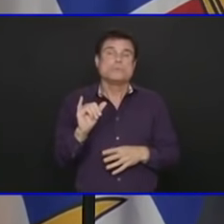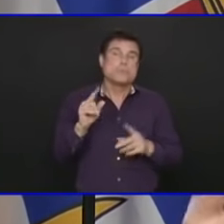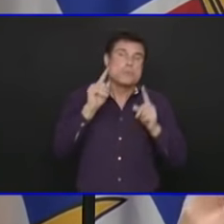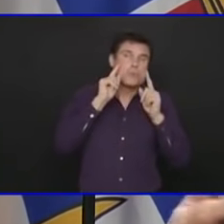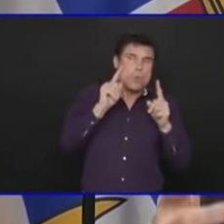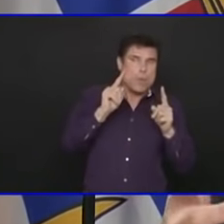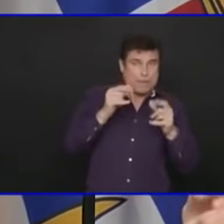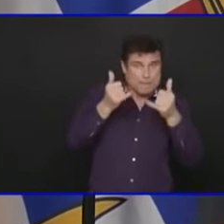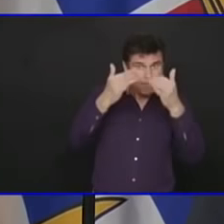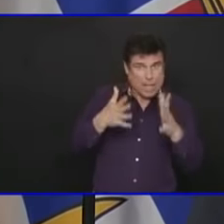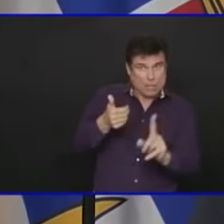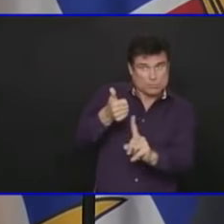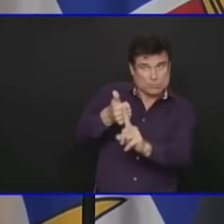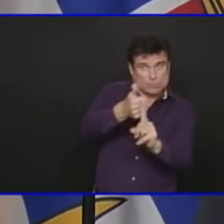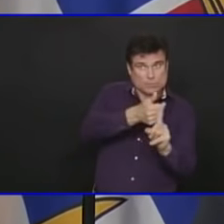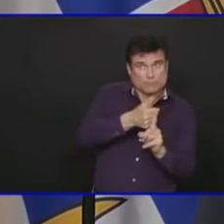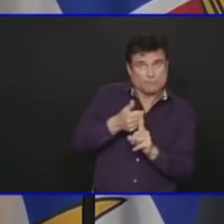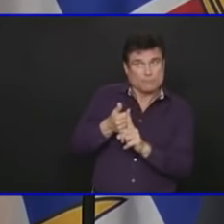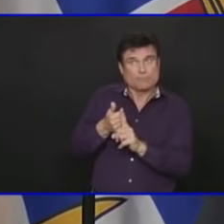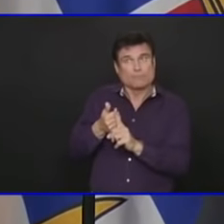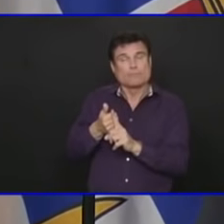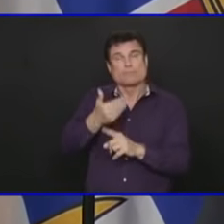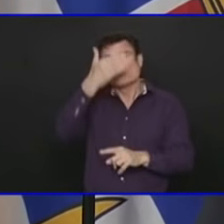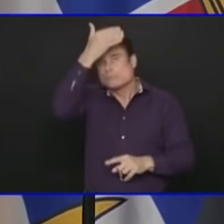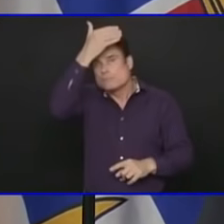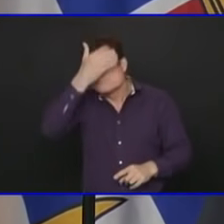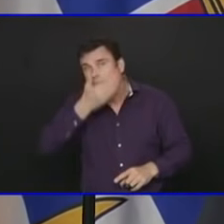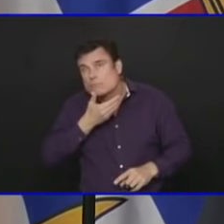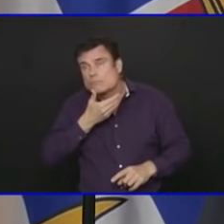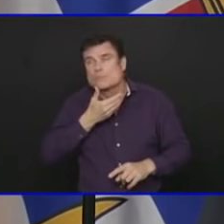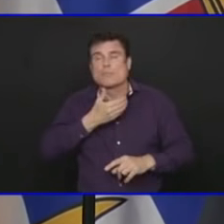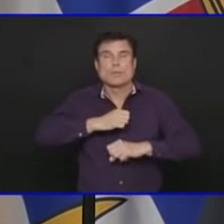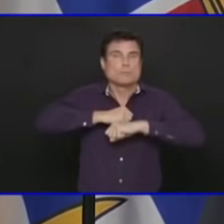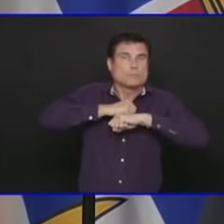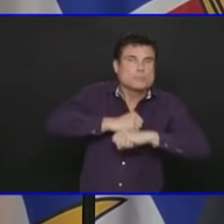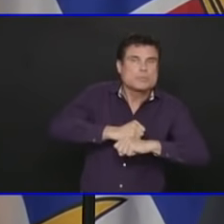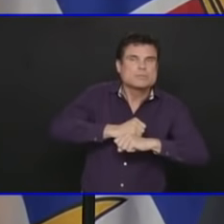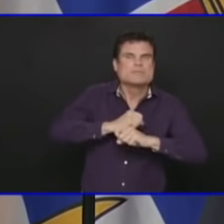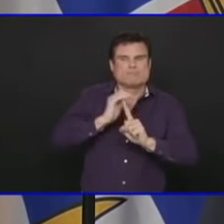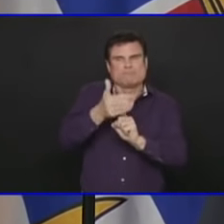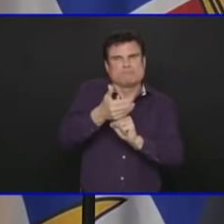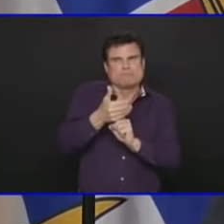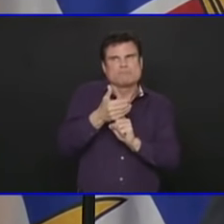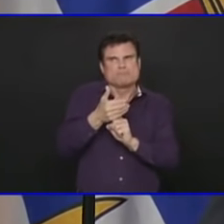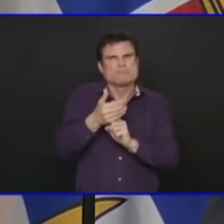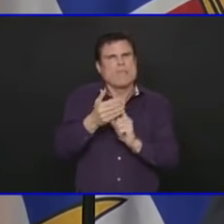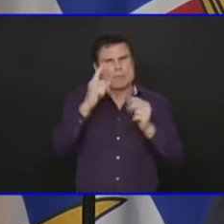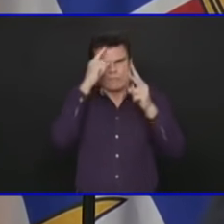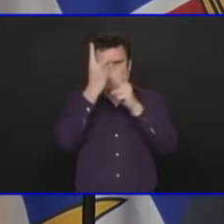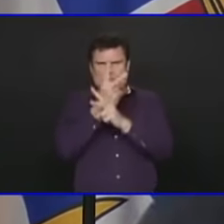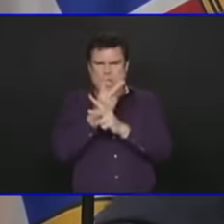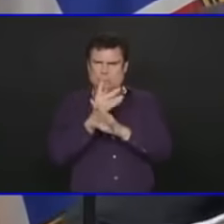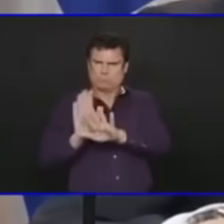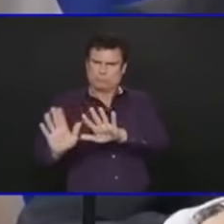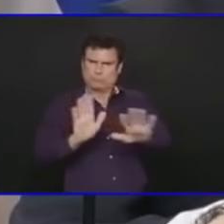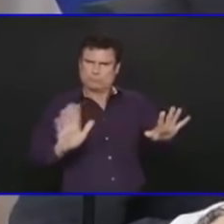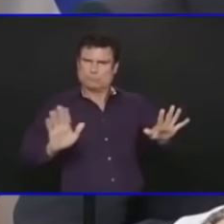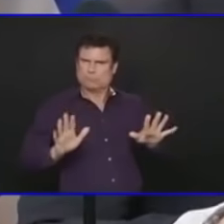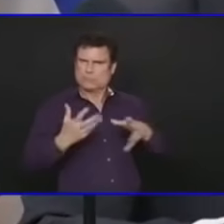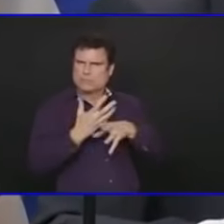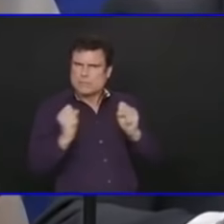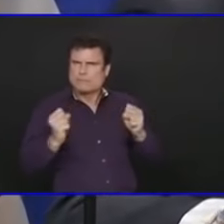things that we need to think about, how we can do them safely during this summer. That's all the time we have for today. Thank you.